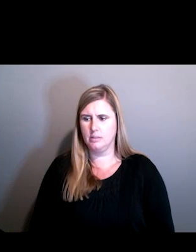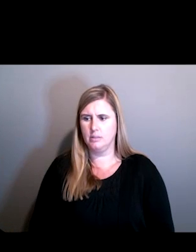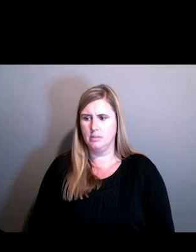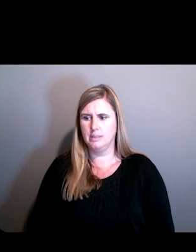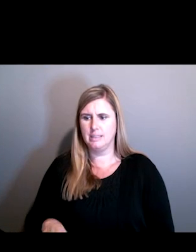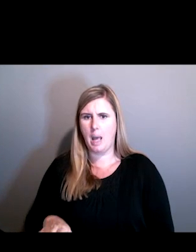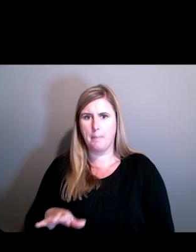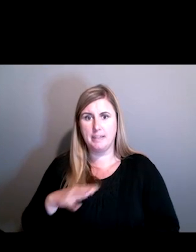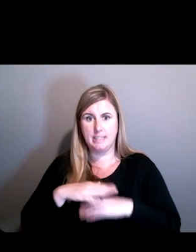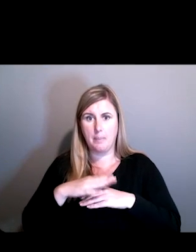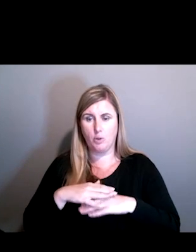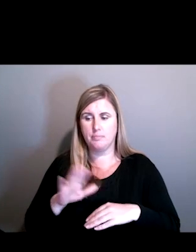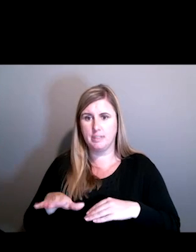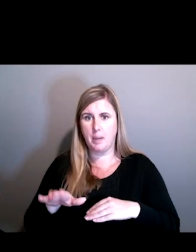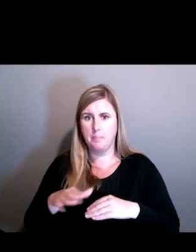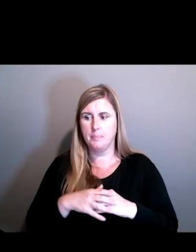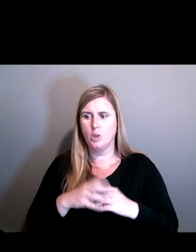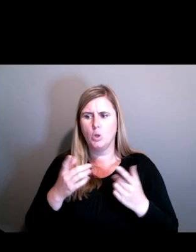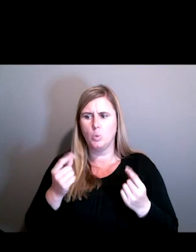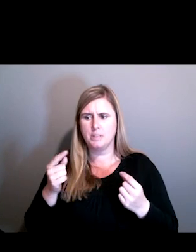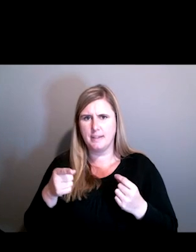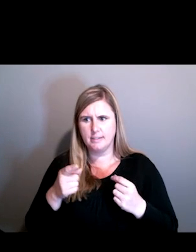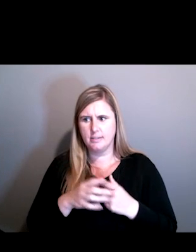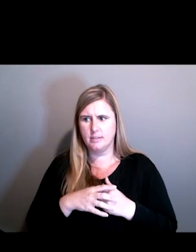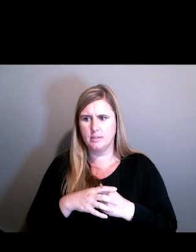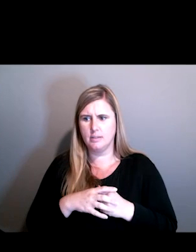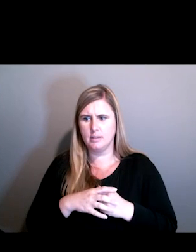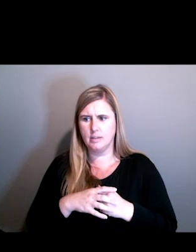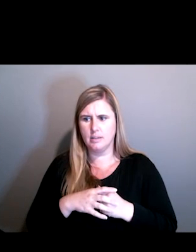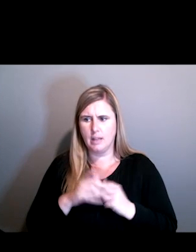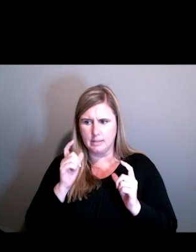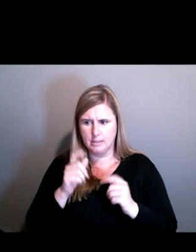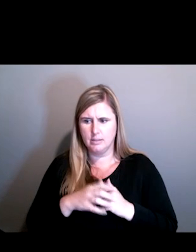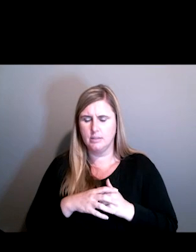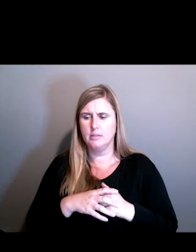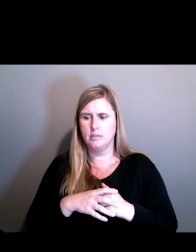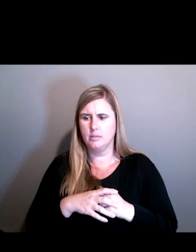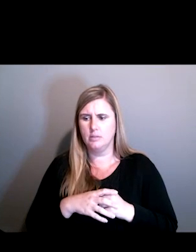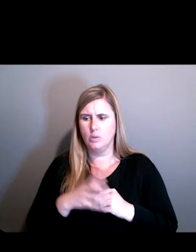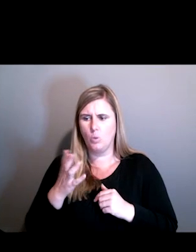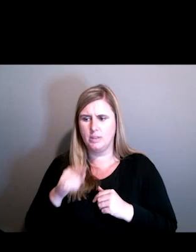cat. Tap the table. What is this? Glasses.